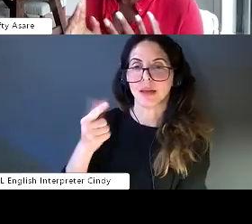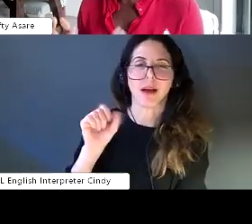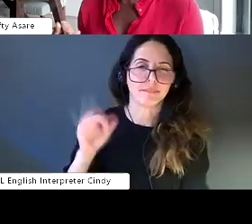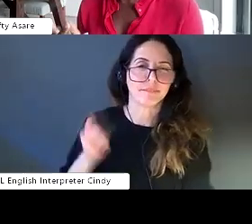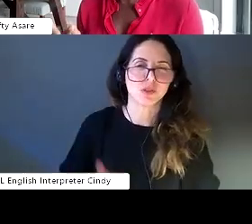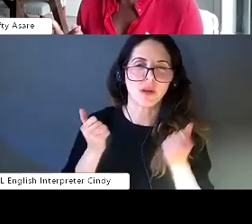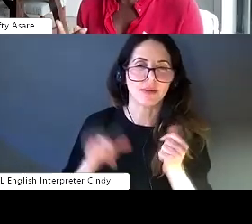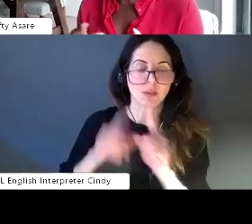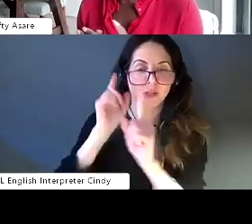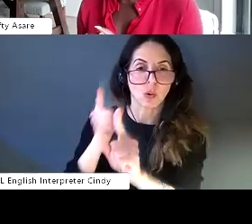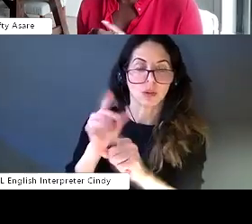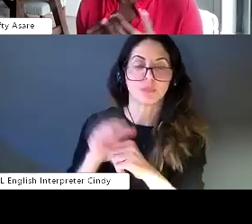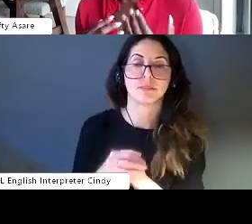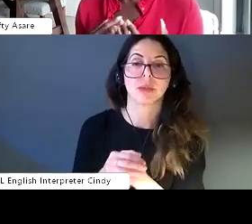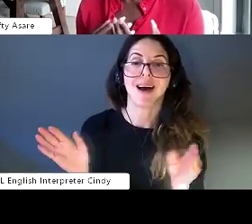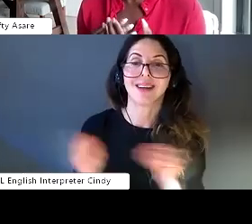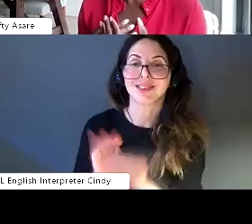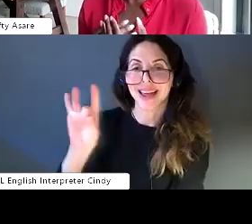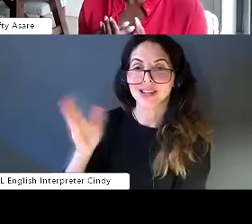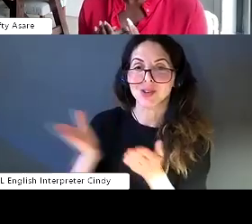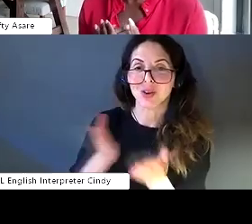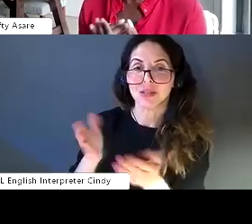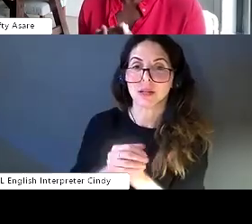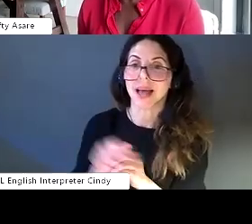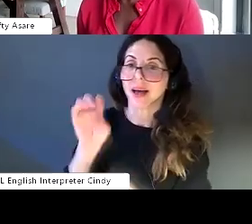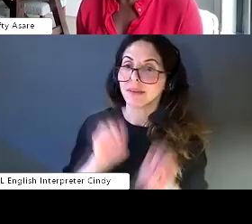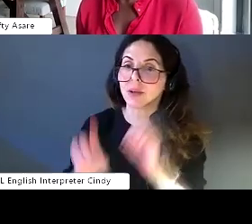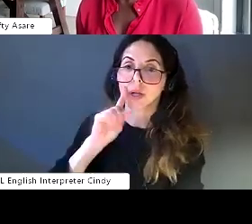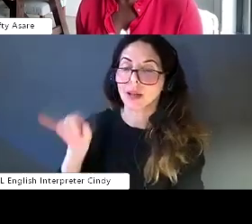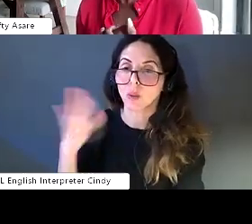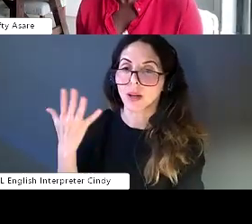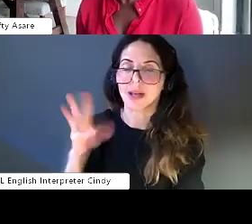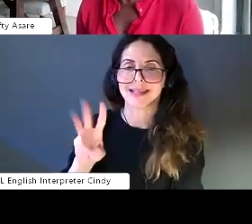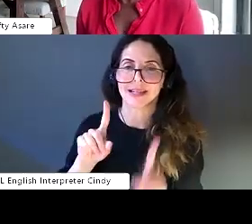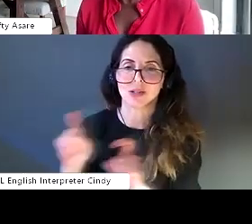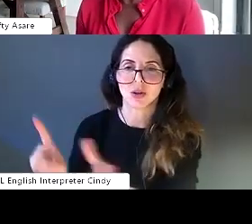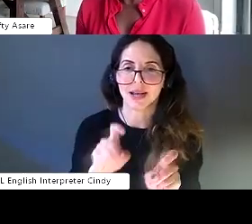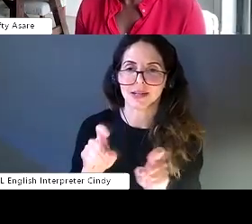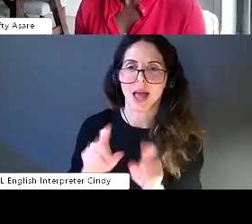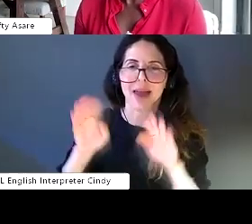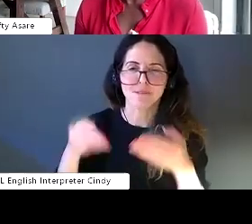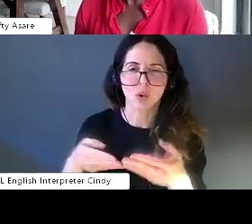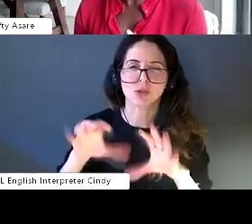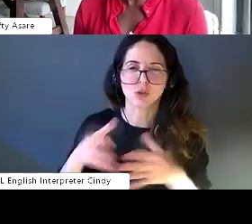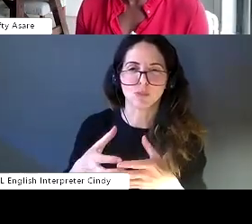We had 8 services. The evaluation consisted of 6 surveys and a focus group or interview.